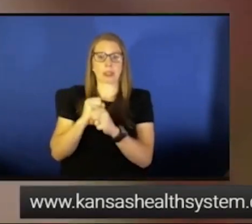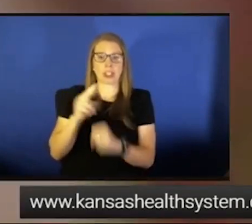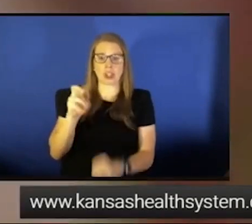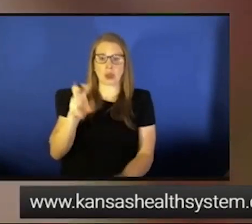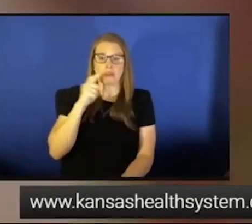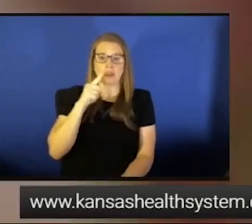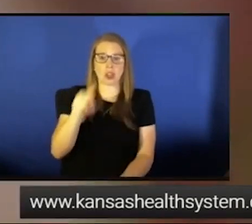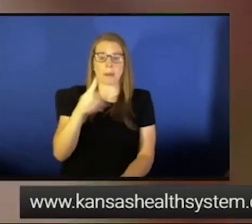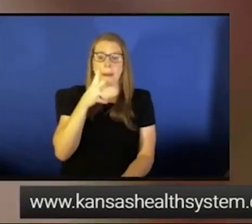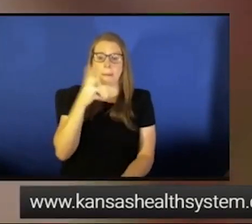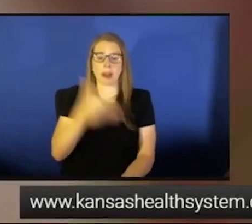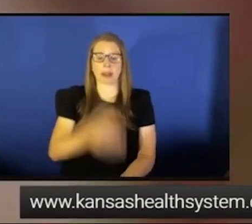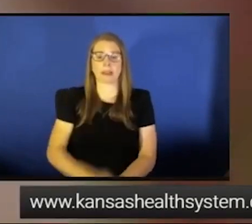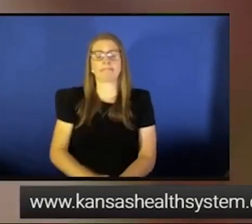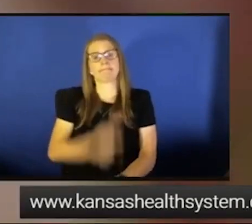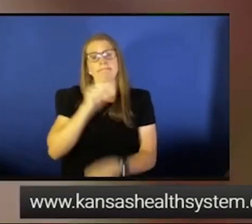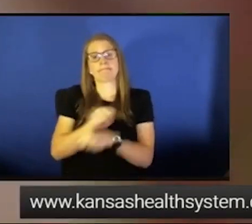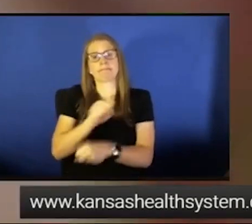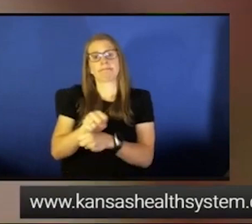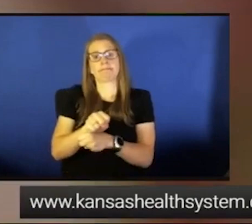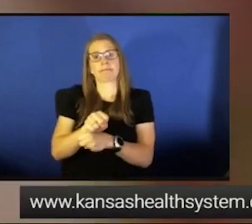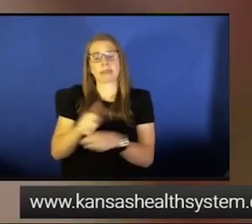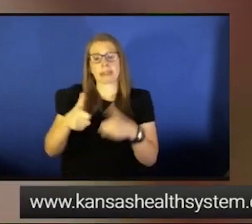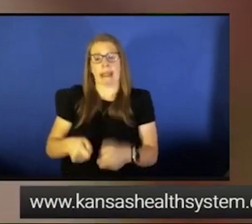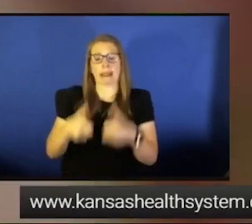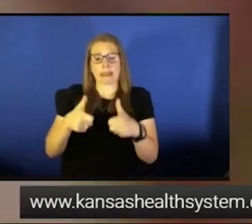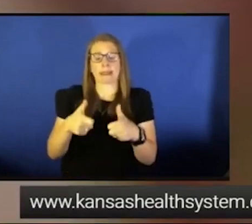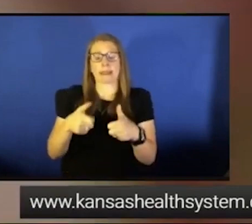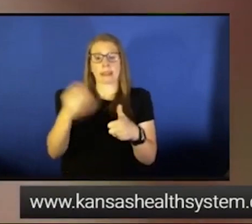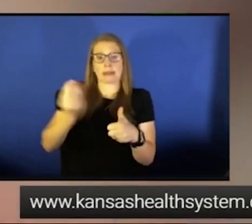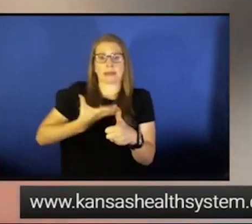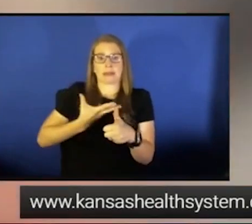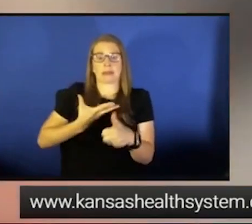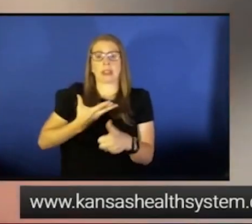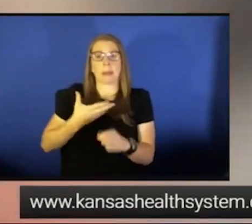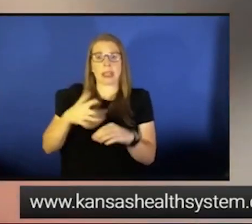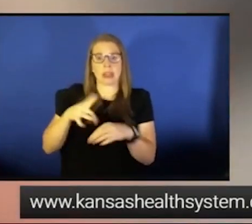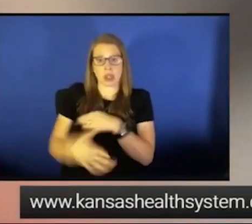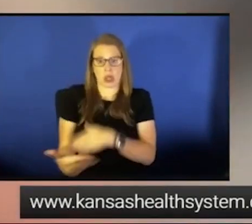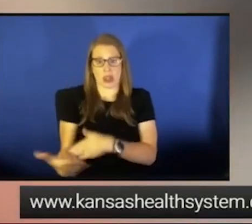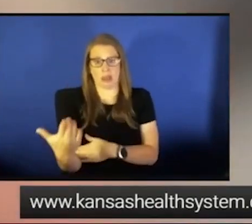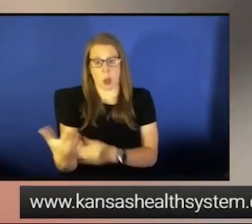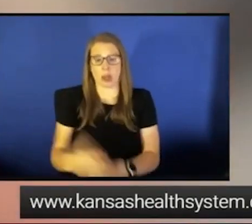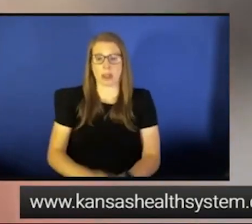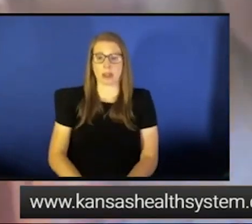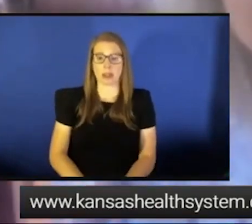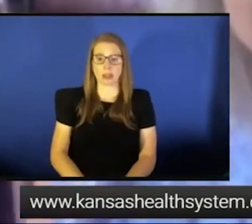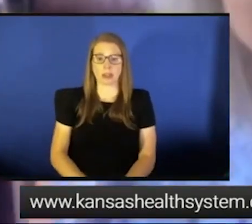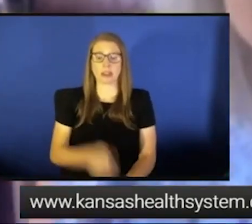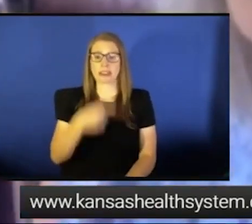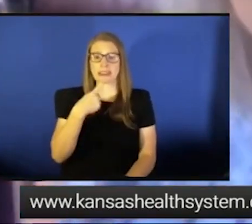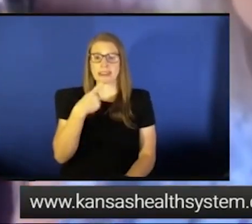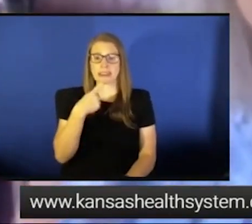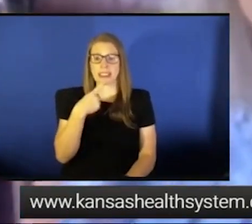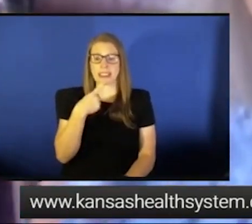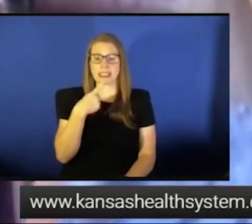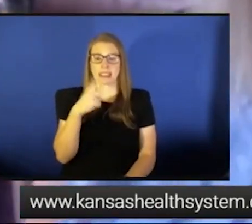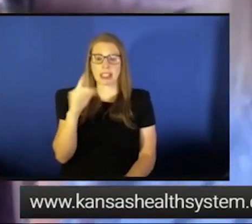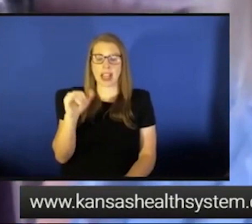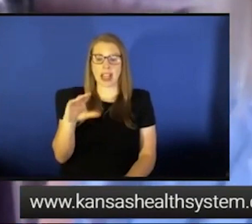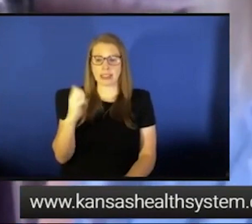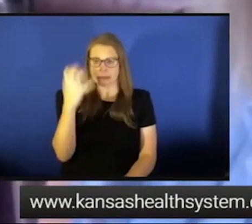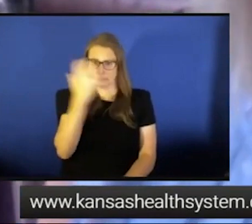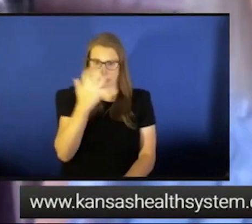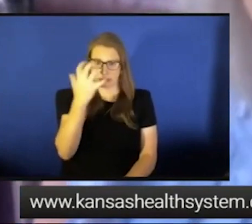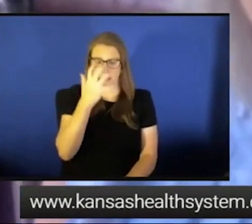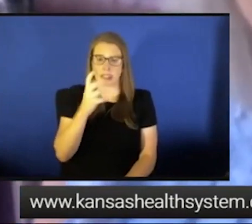Well, actually, she had just texted me and said that, because it was early in the morning, and she'd said the ice was busy and she had gone on a